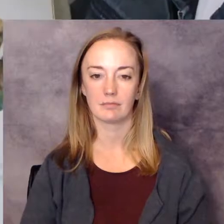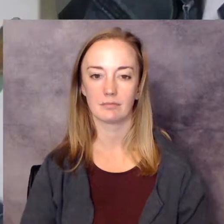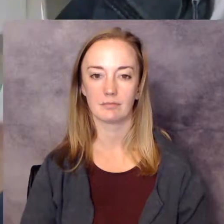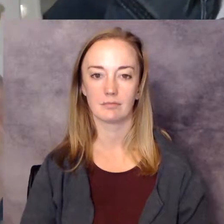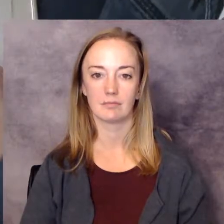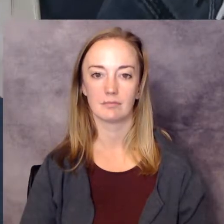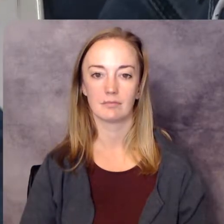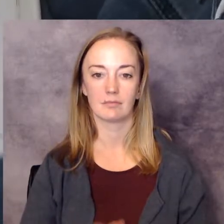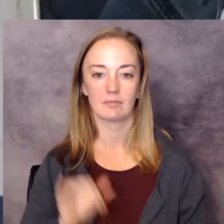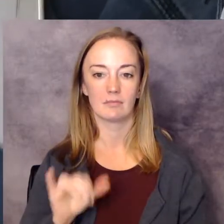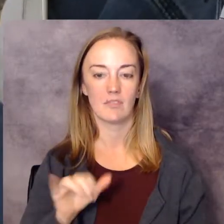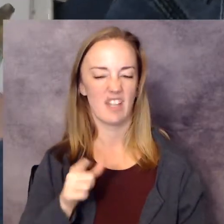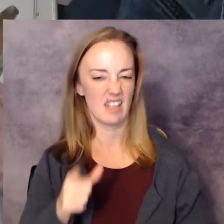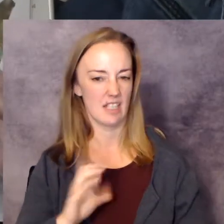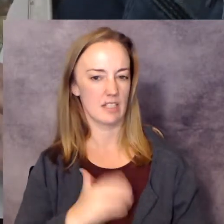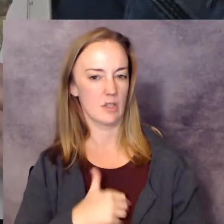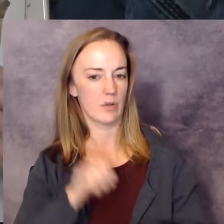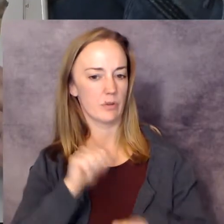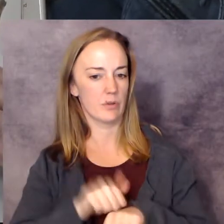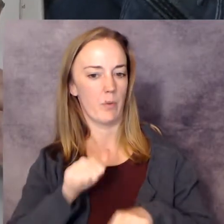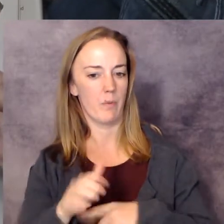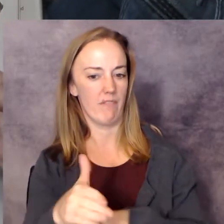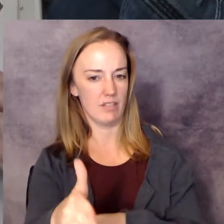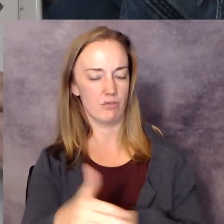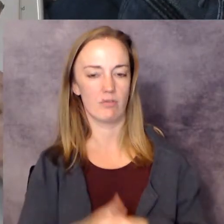All right, there's our stonefish.